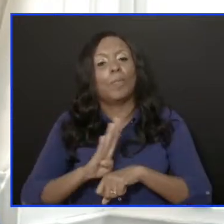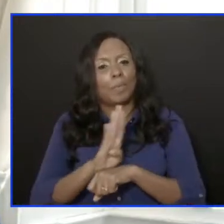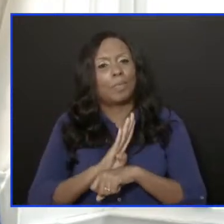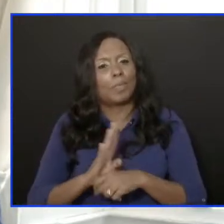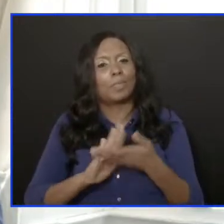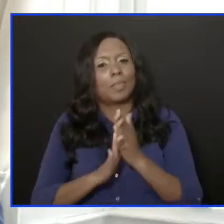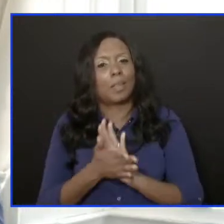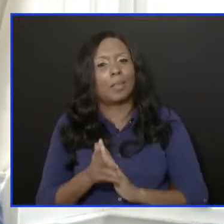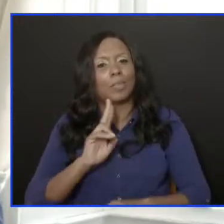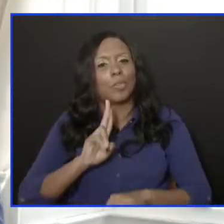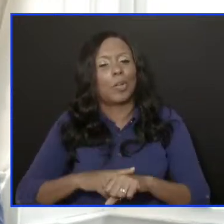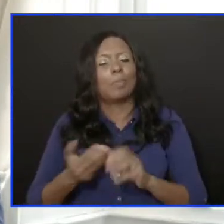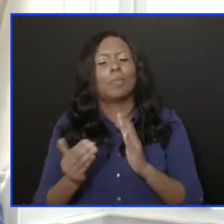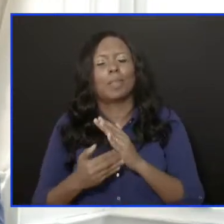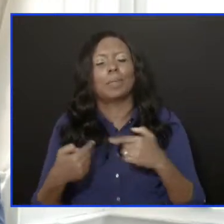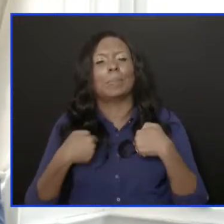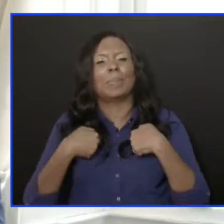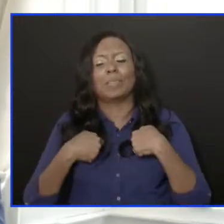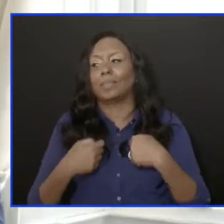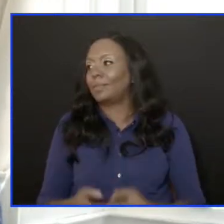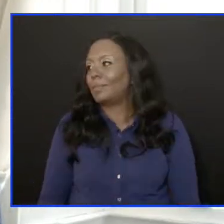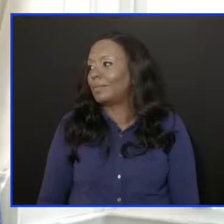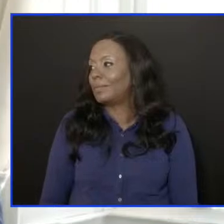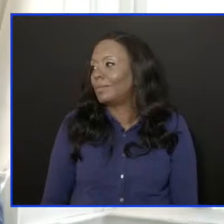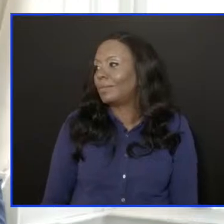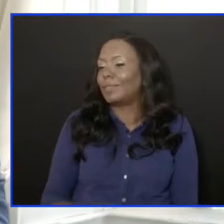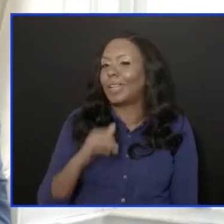the front page of the newspaper. It's Dr. Corey Ford.